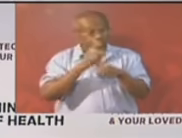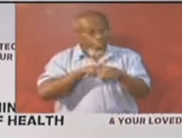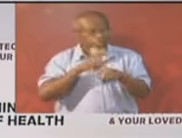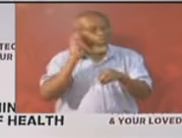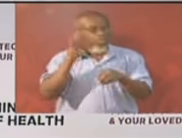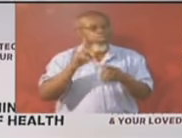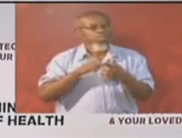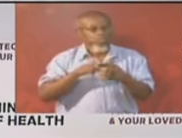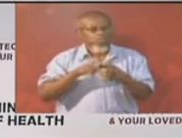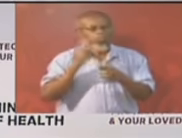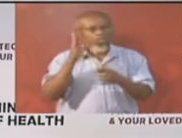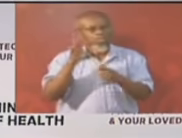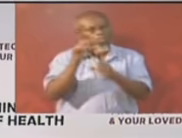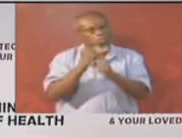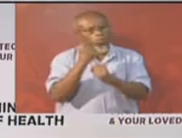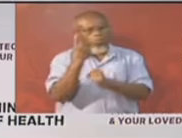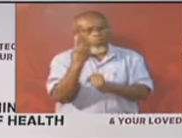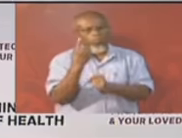to AZP News.